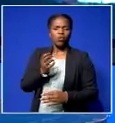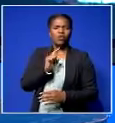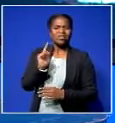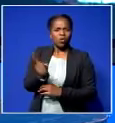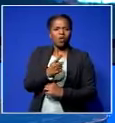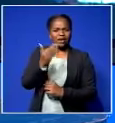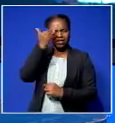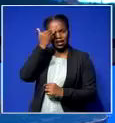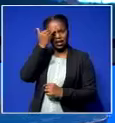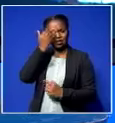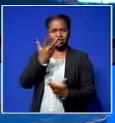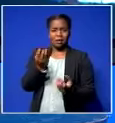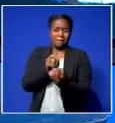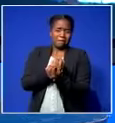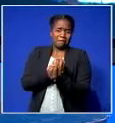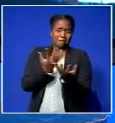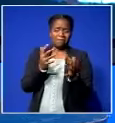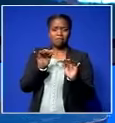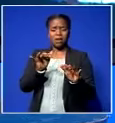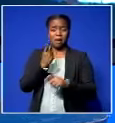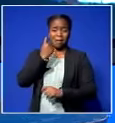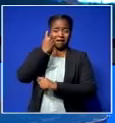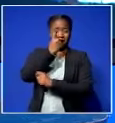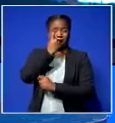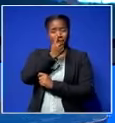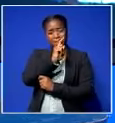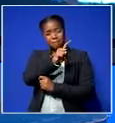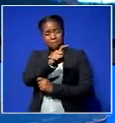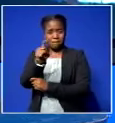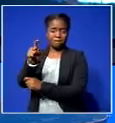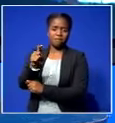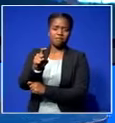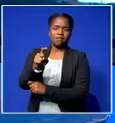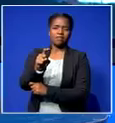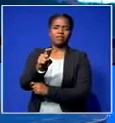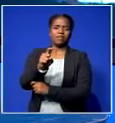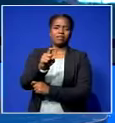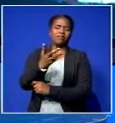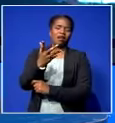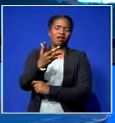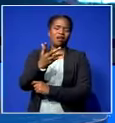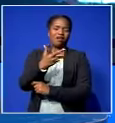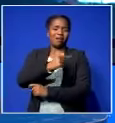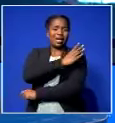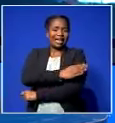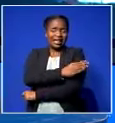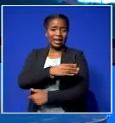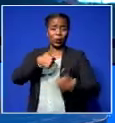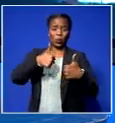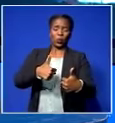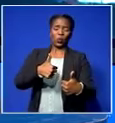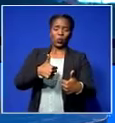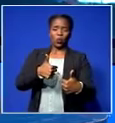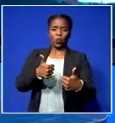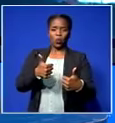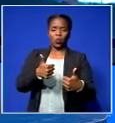that the population in rural areas, the healthcare delivery is not as good as it is in